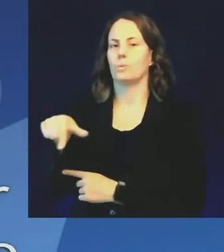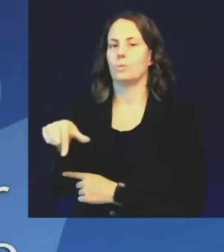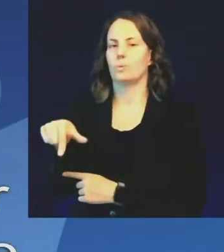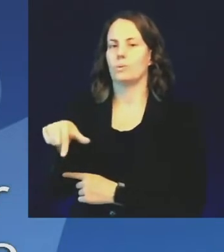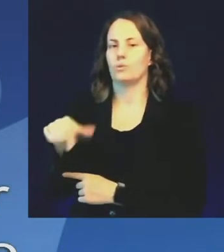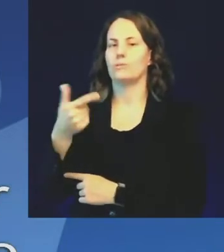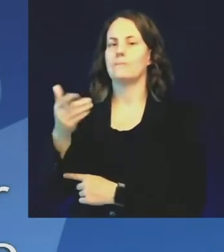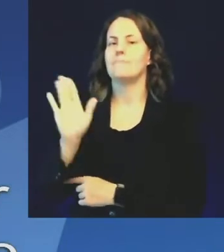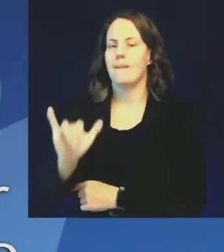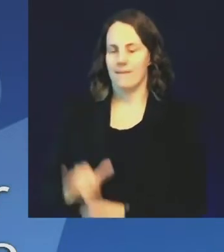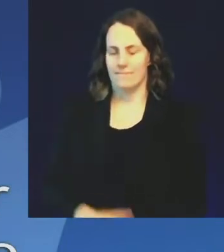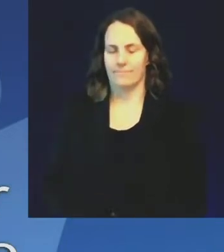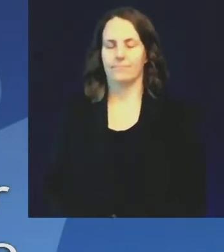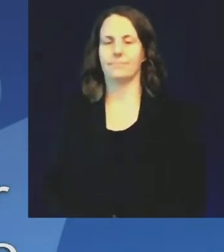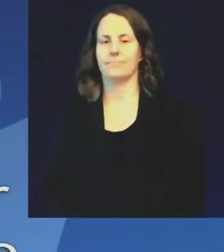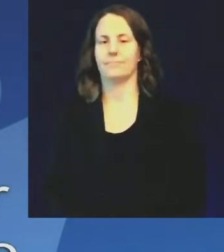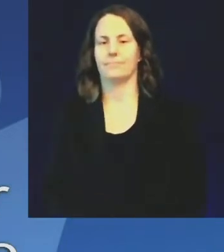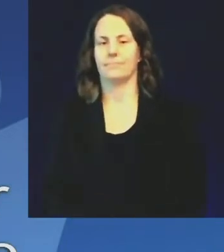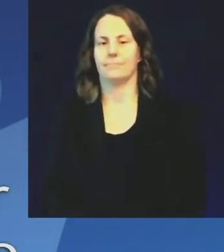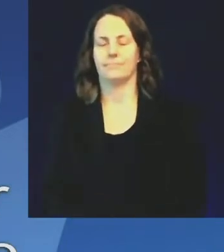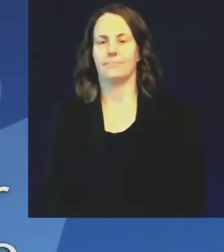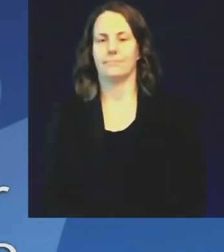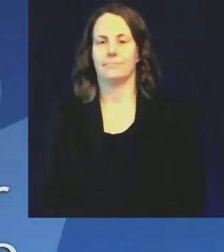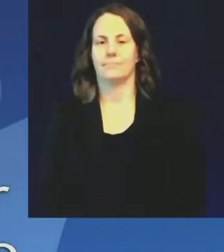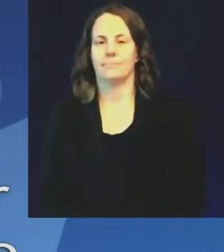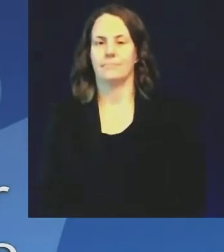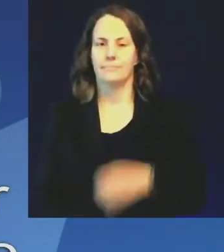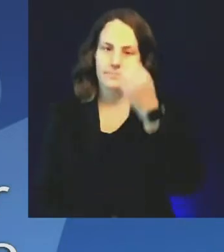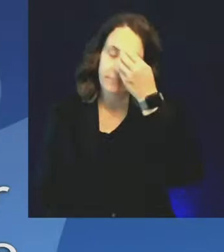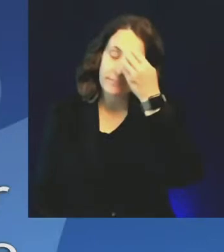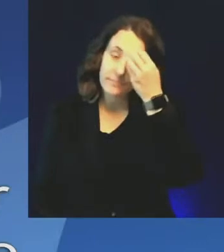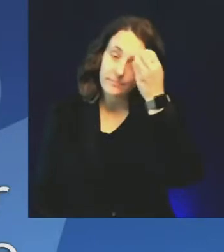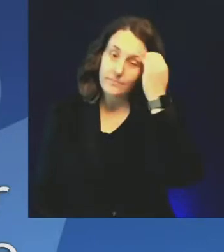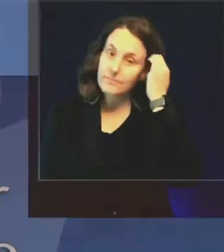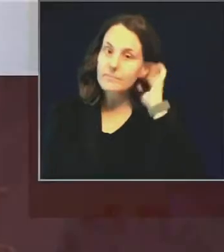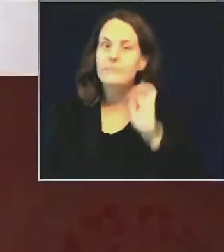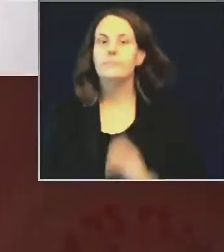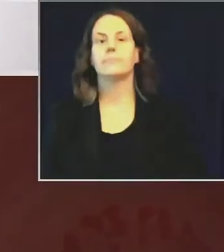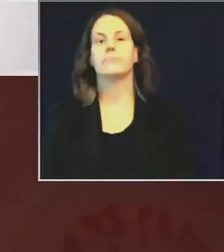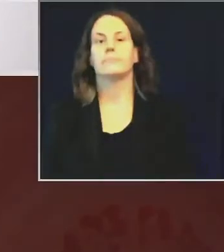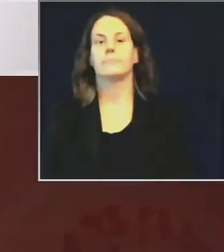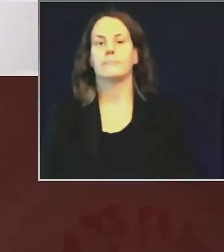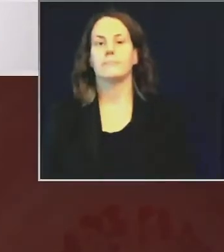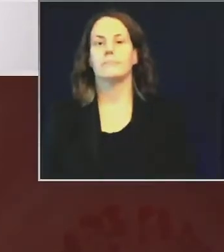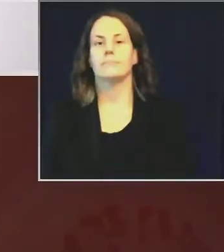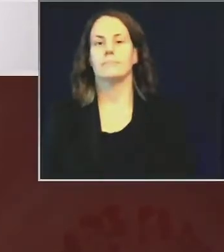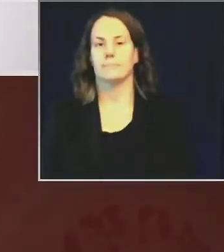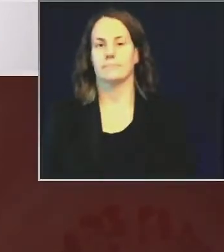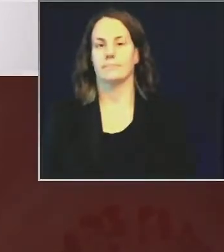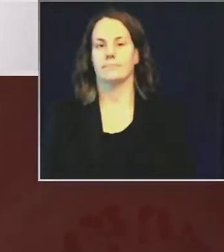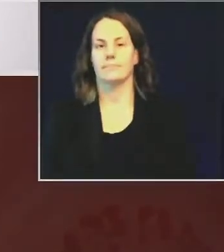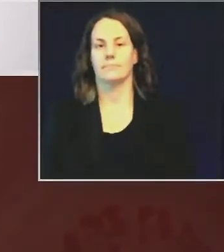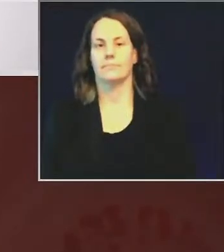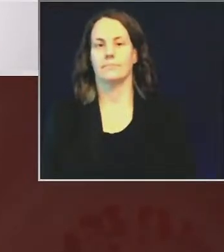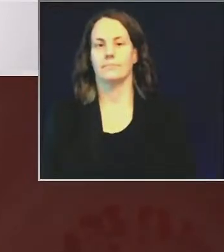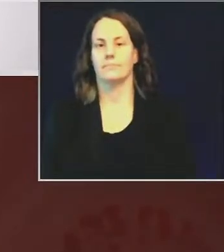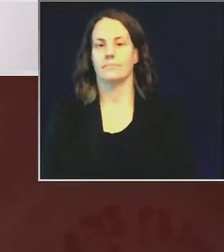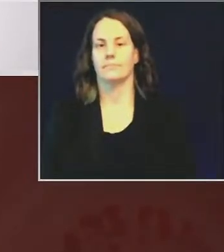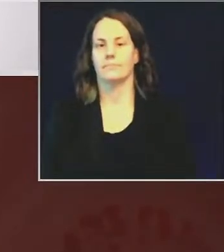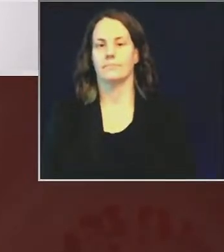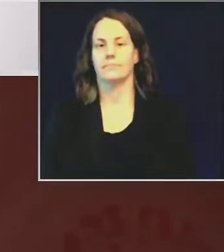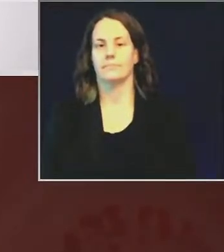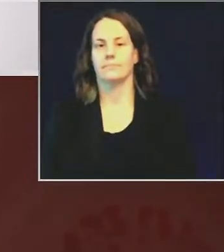WTAQ. Yeah, thanks for taking my question. What do you see the public doing with